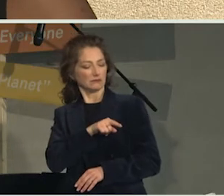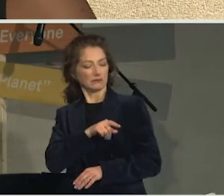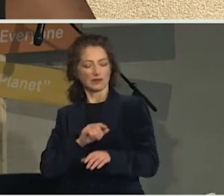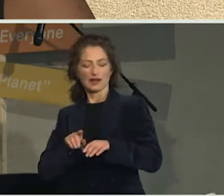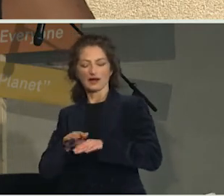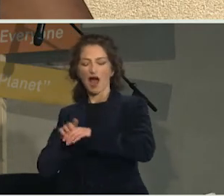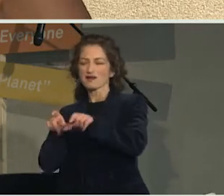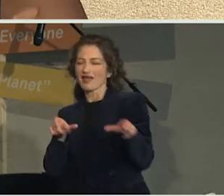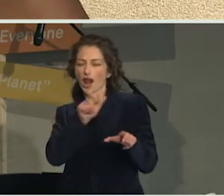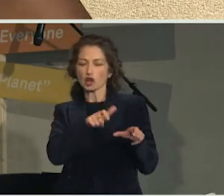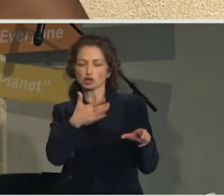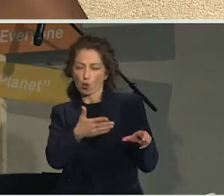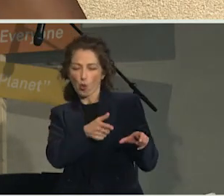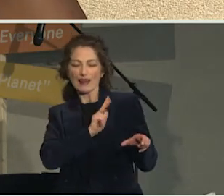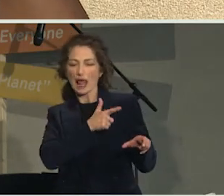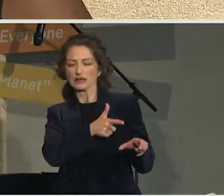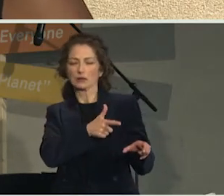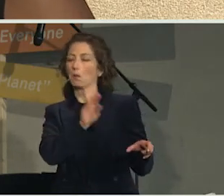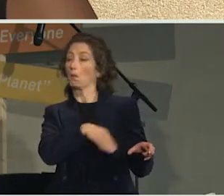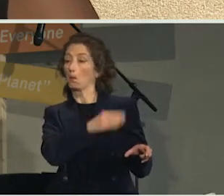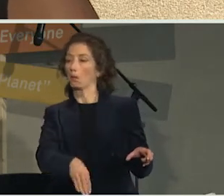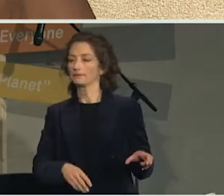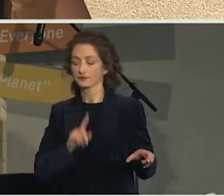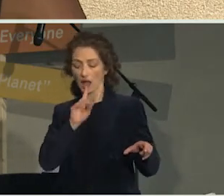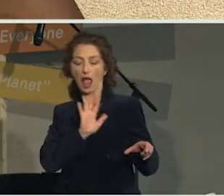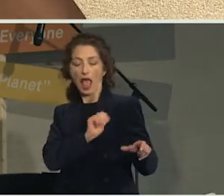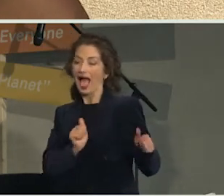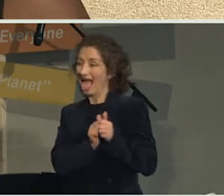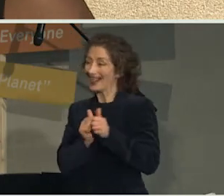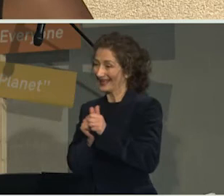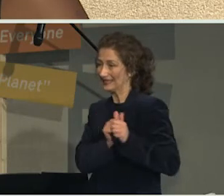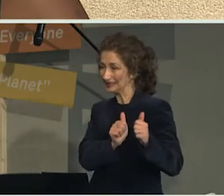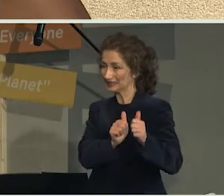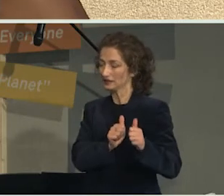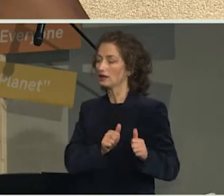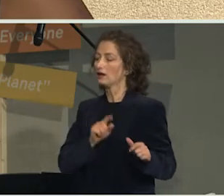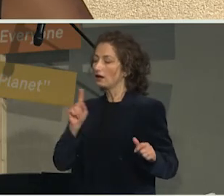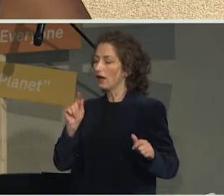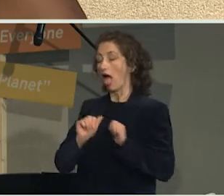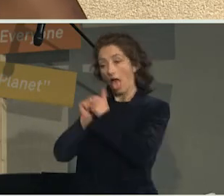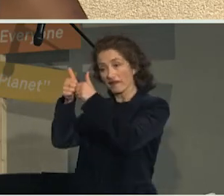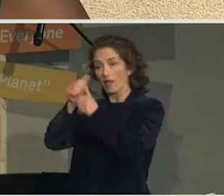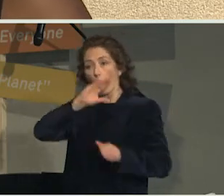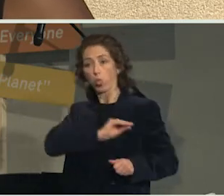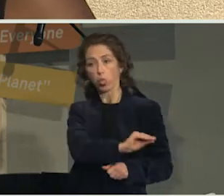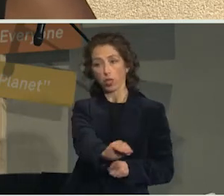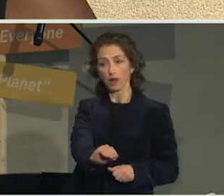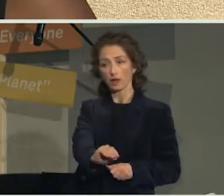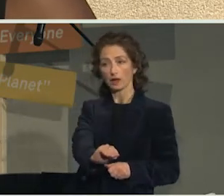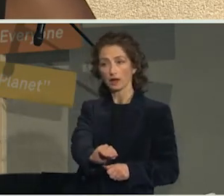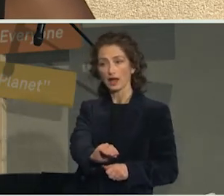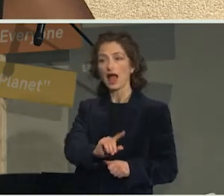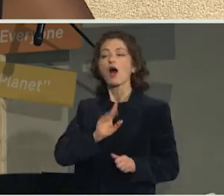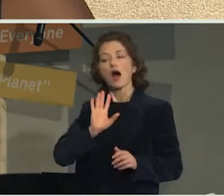people live. Allies will stand by or even enable this muting so long as their own interests are